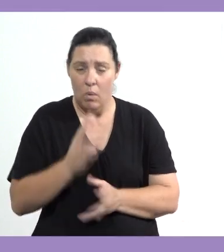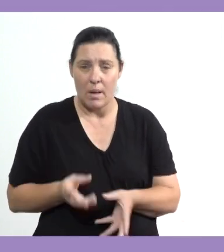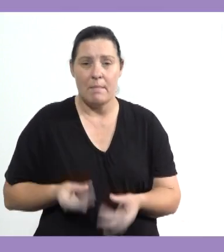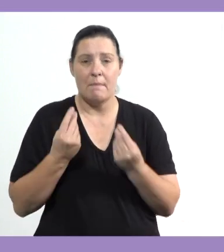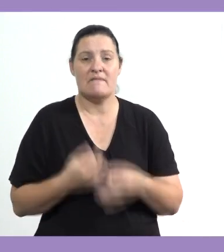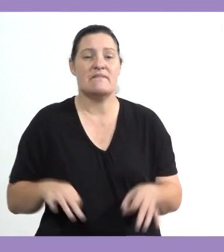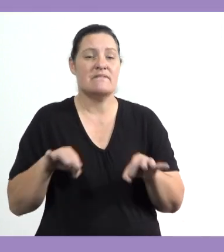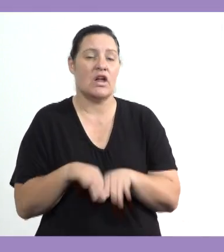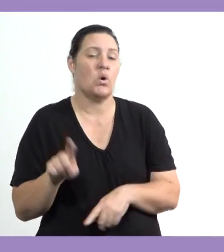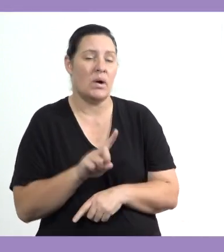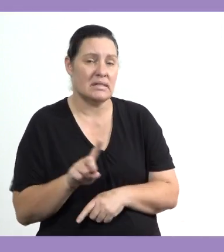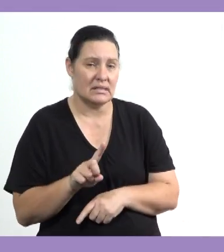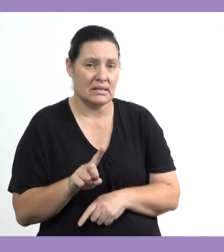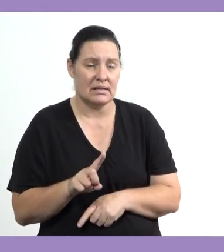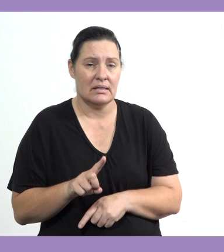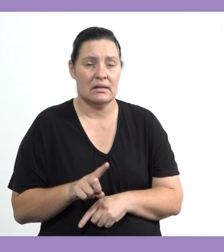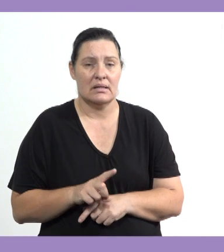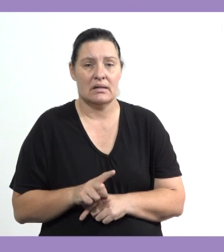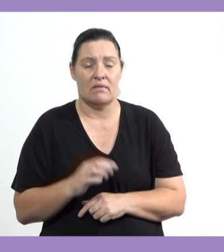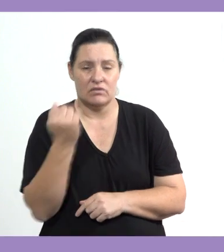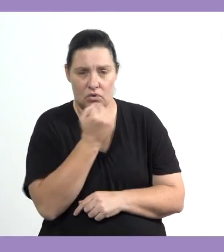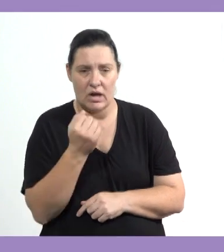give me a value of